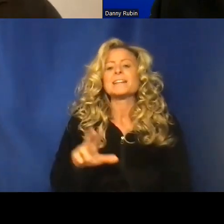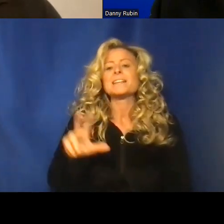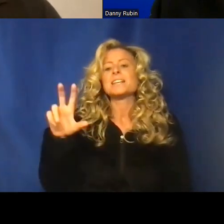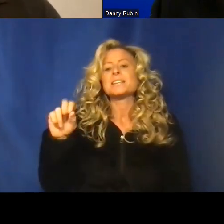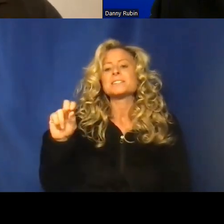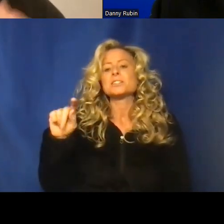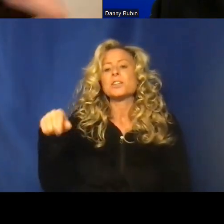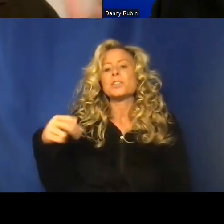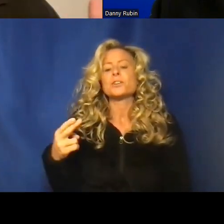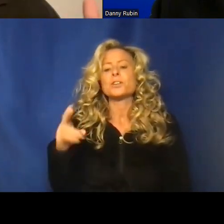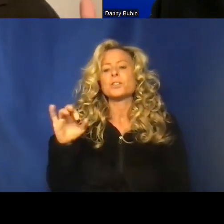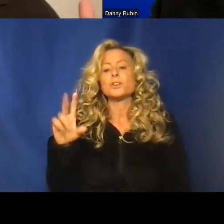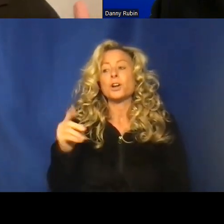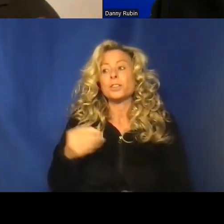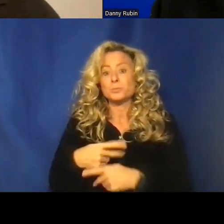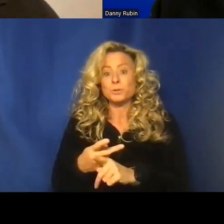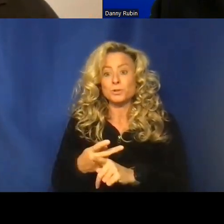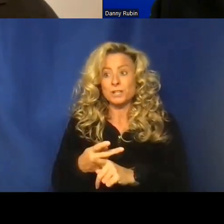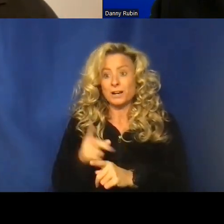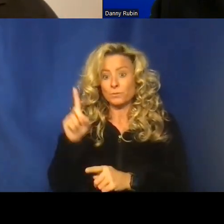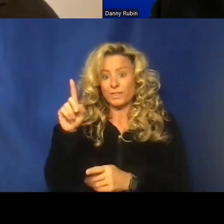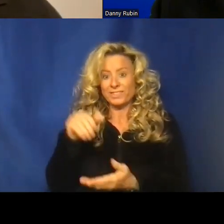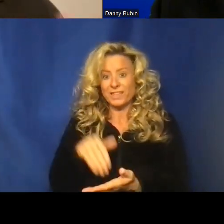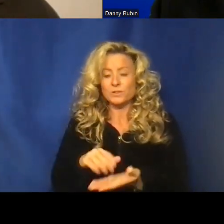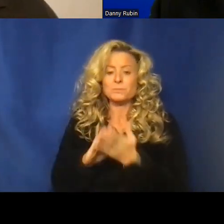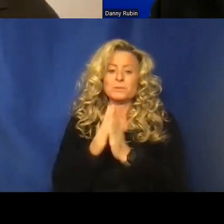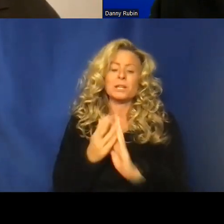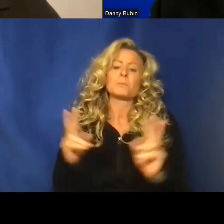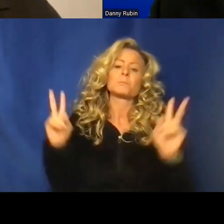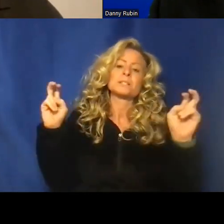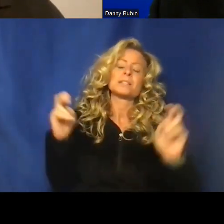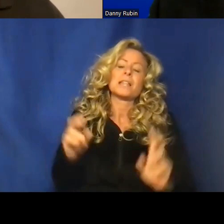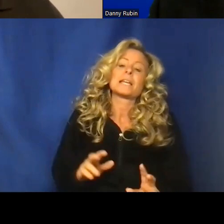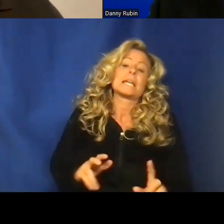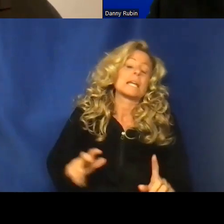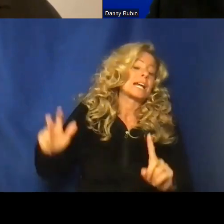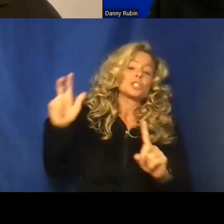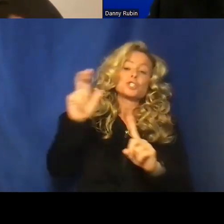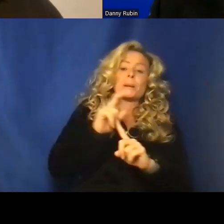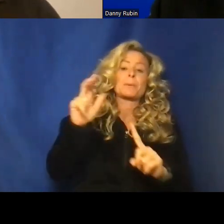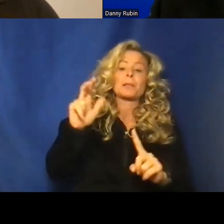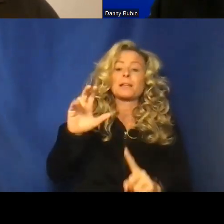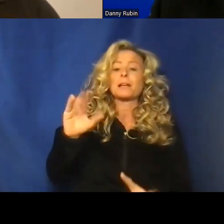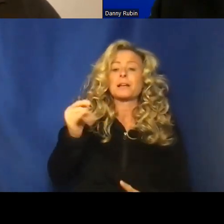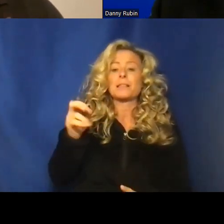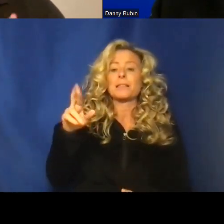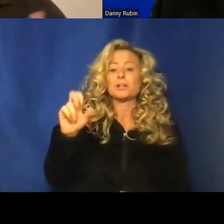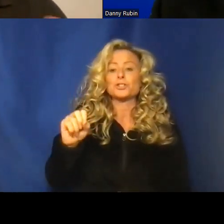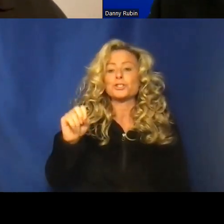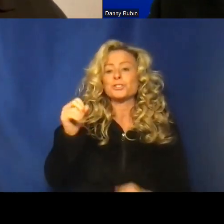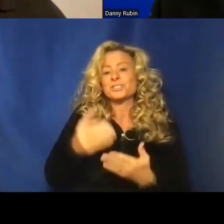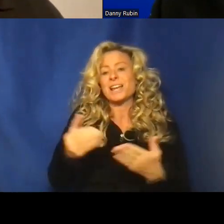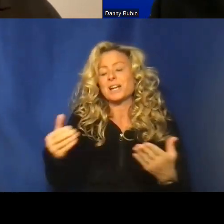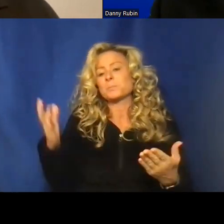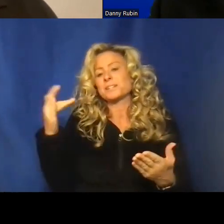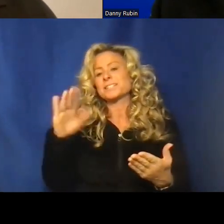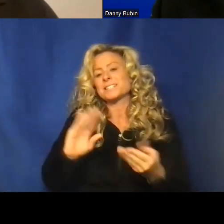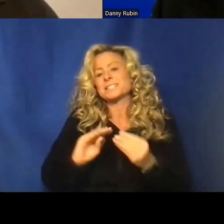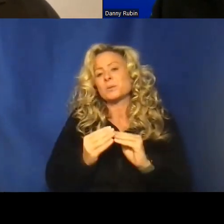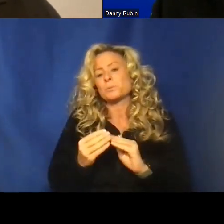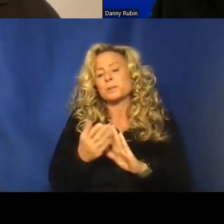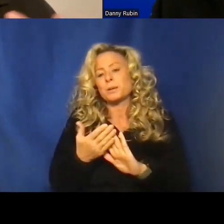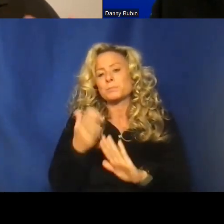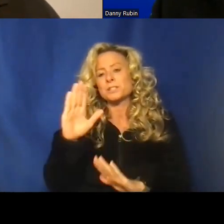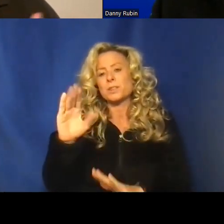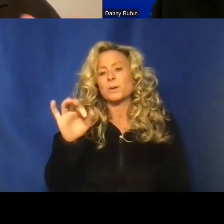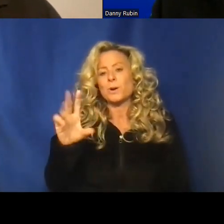that's produced out of the 1,000 becomes a like exceptional collector's item because his number is the number of the card. And so